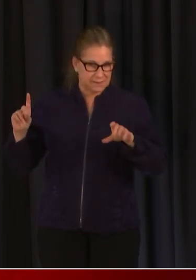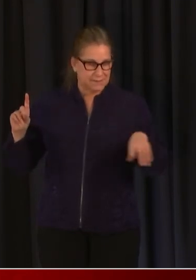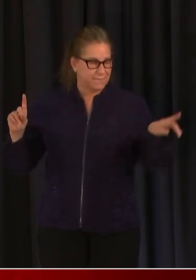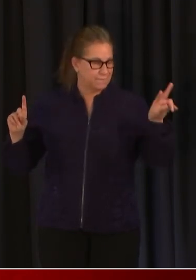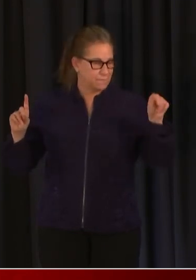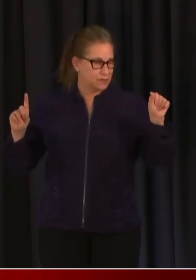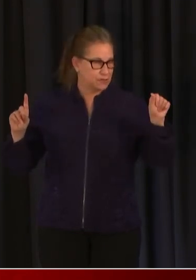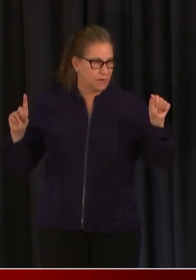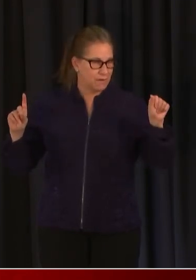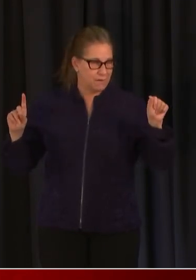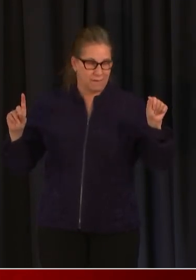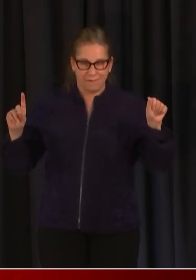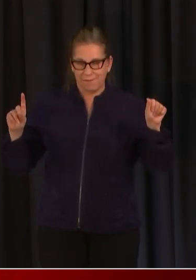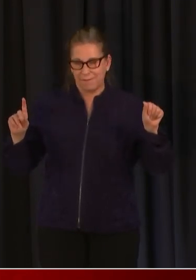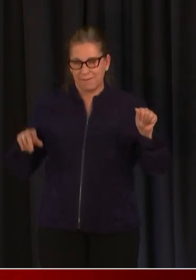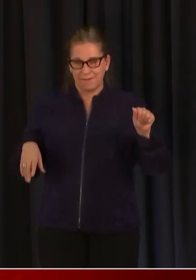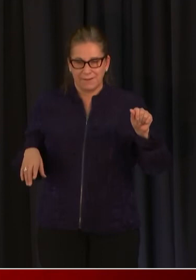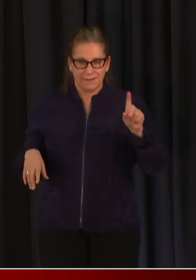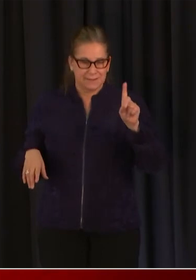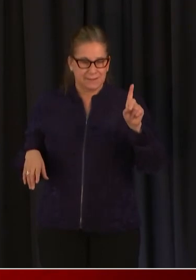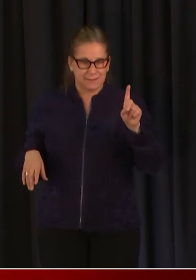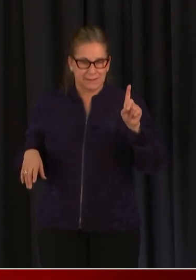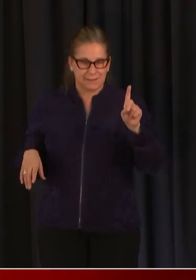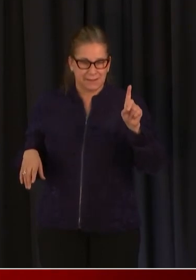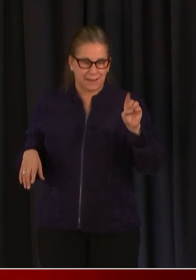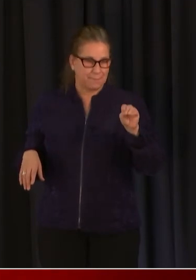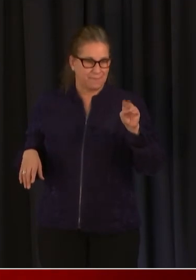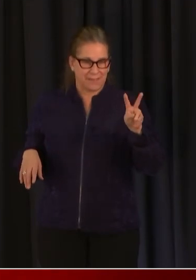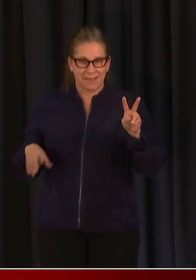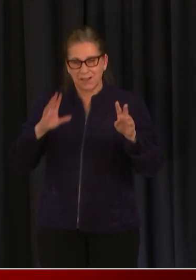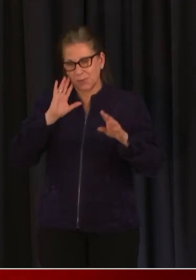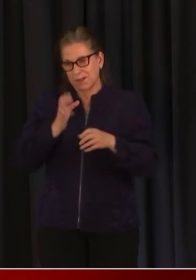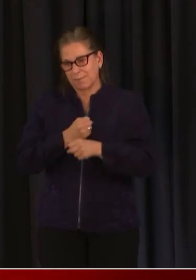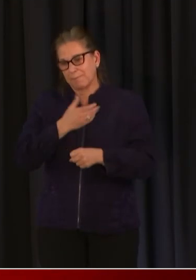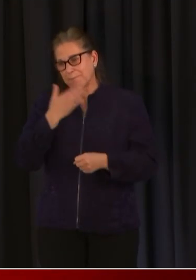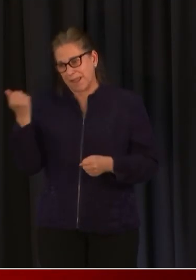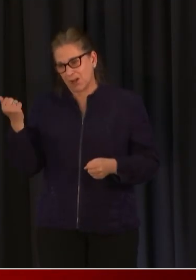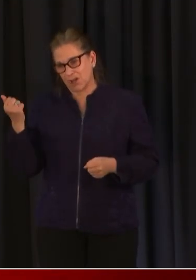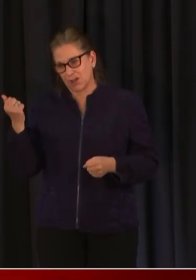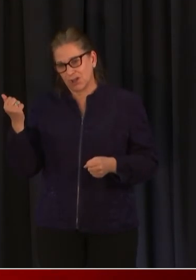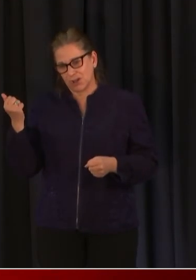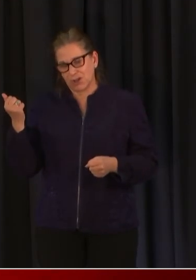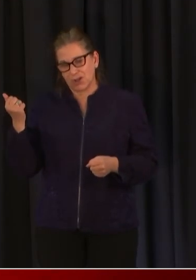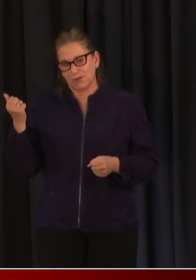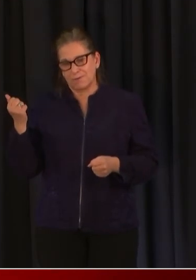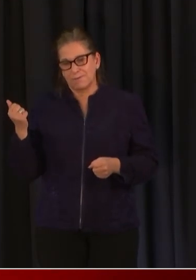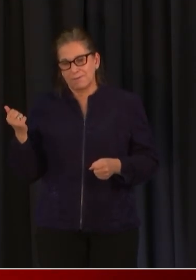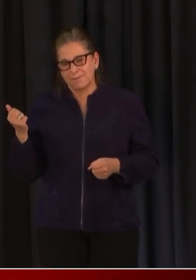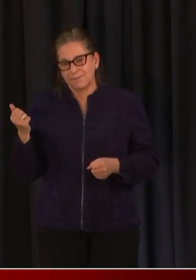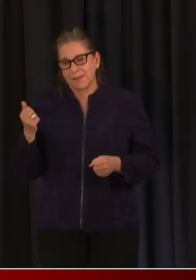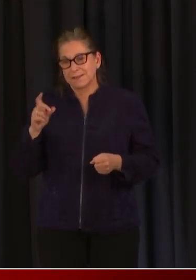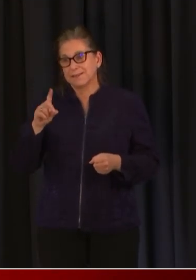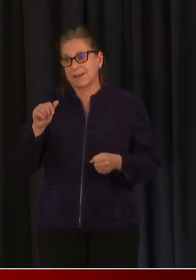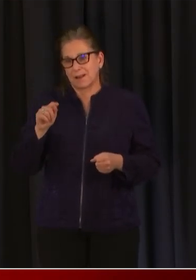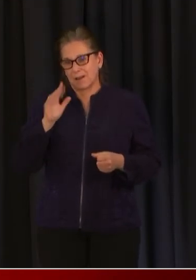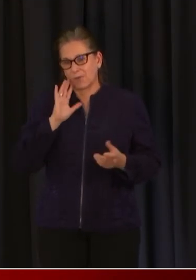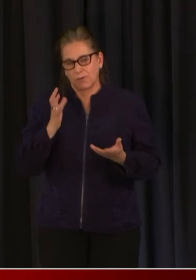yes, this number will be better based on when the data is